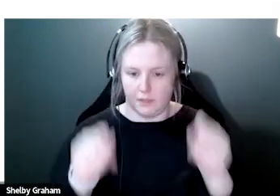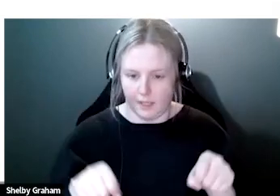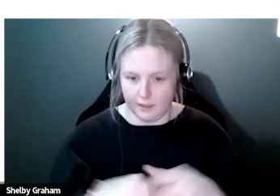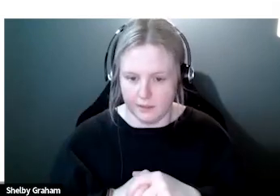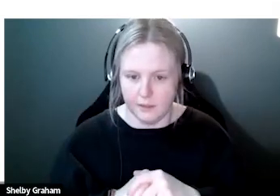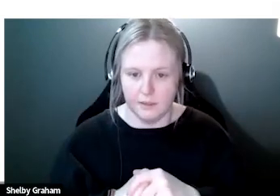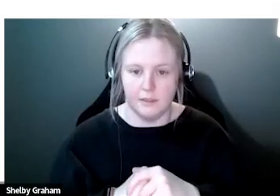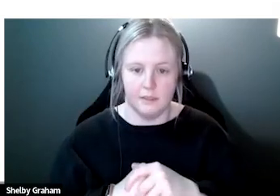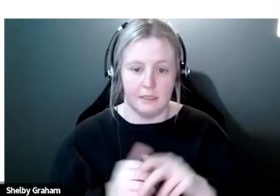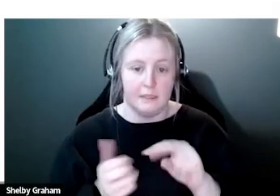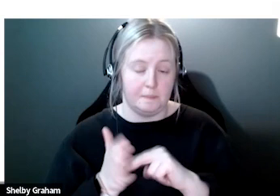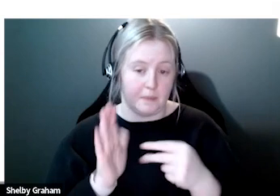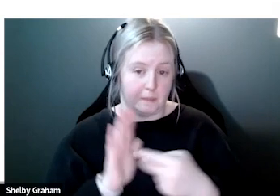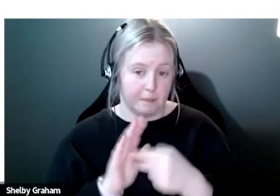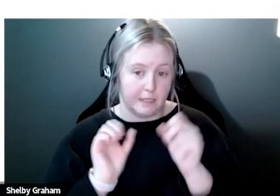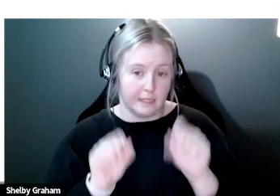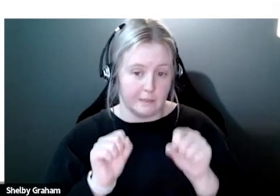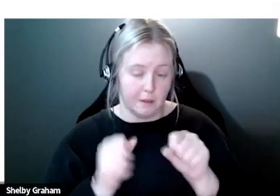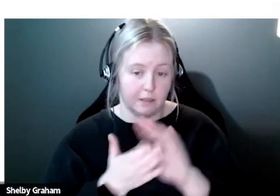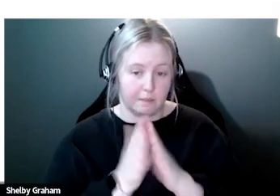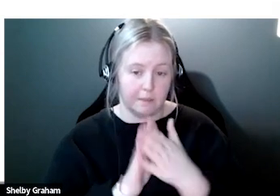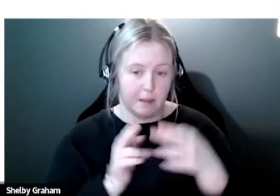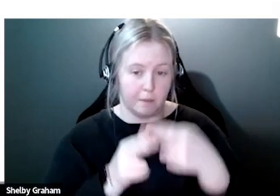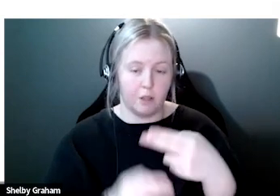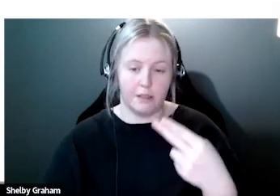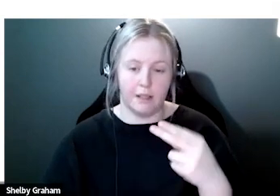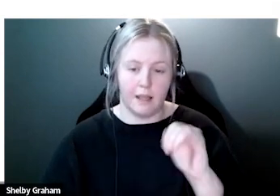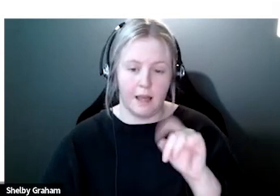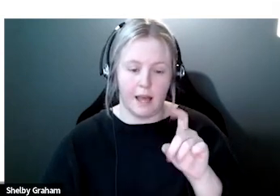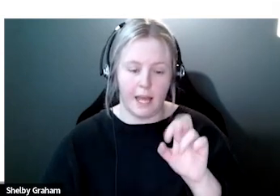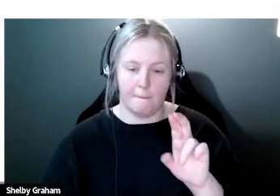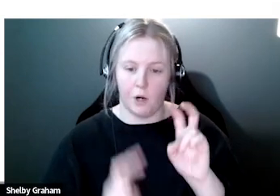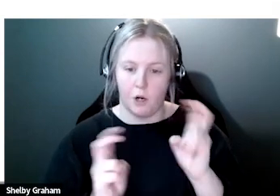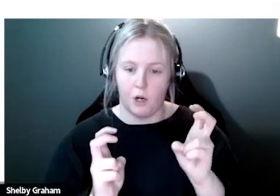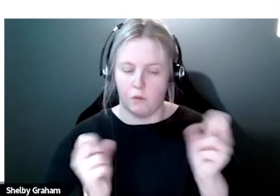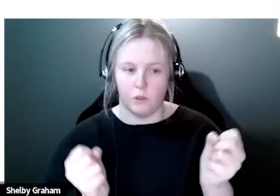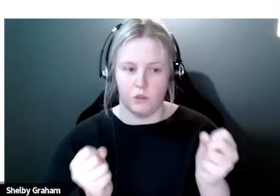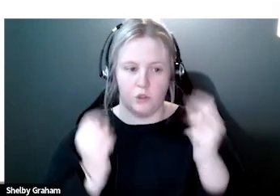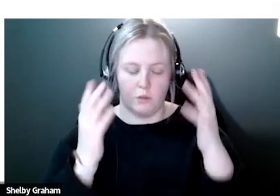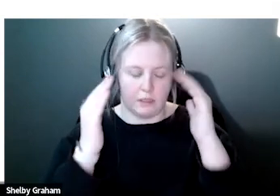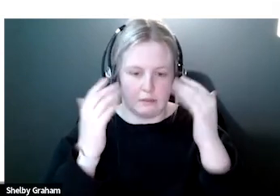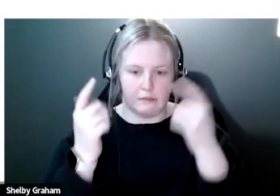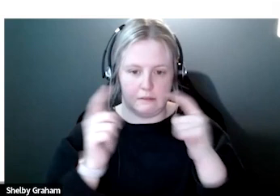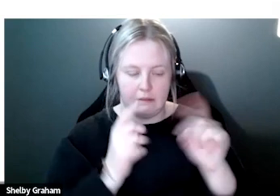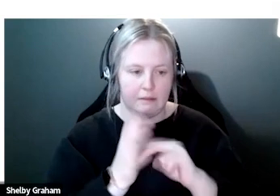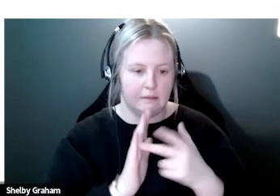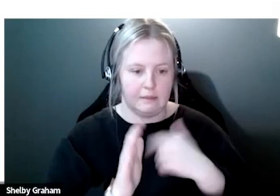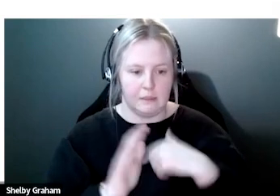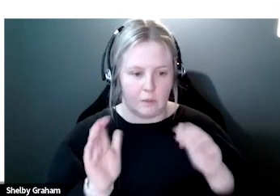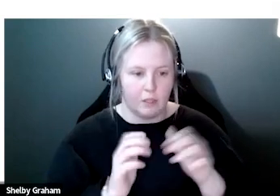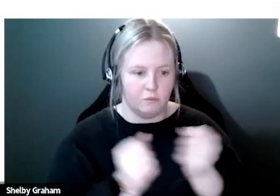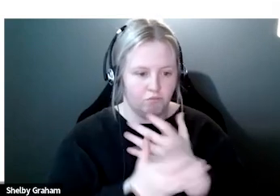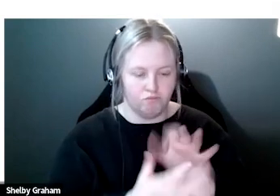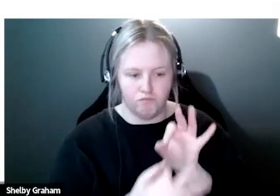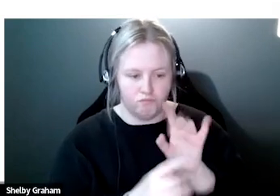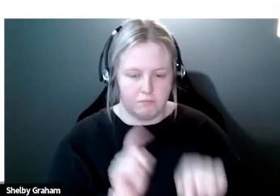it might put you into a hyper arousal state where you cannot be your favorite self. There's